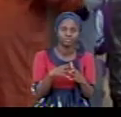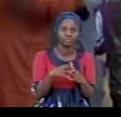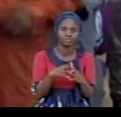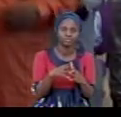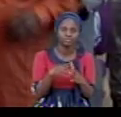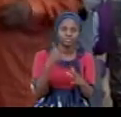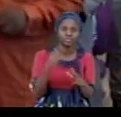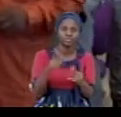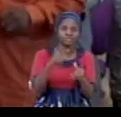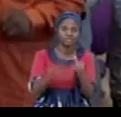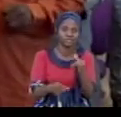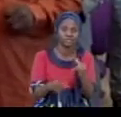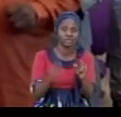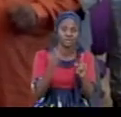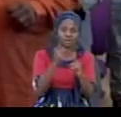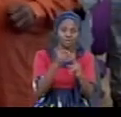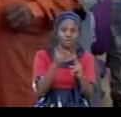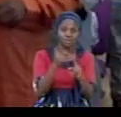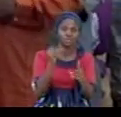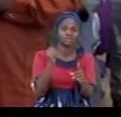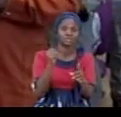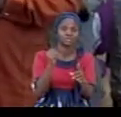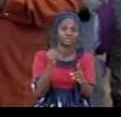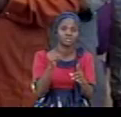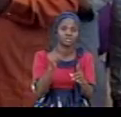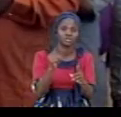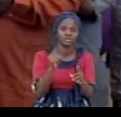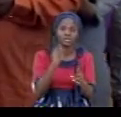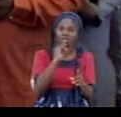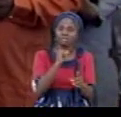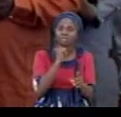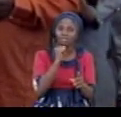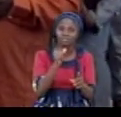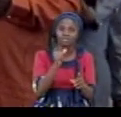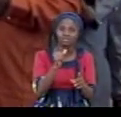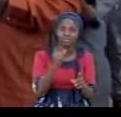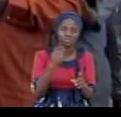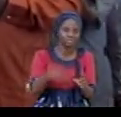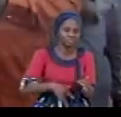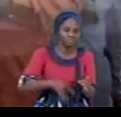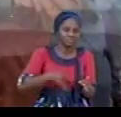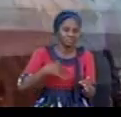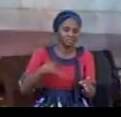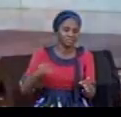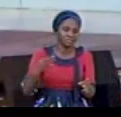The final word is not the feeling of your body.